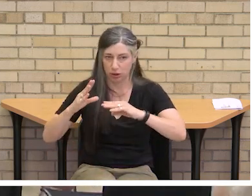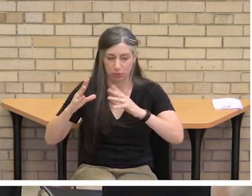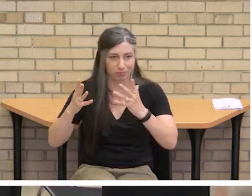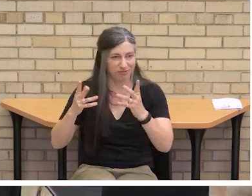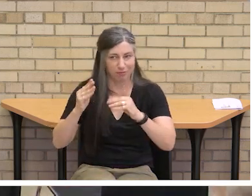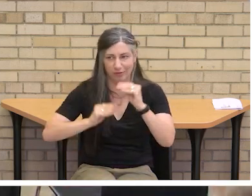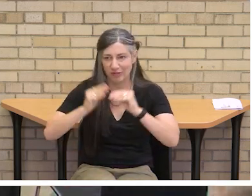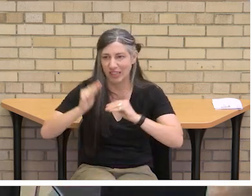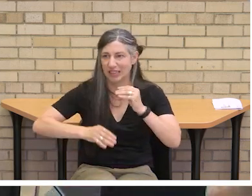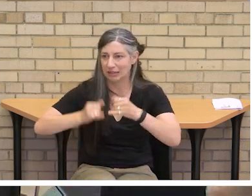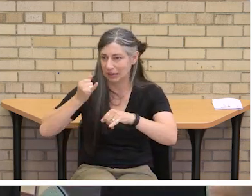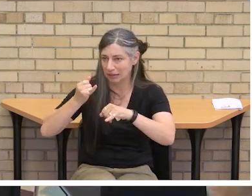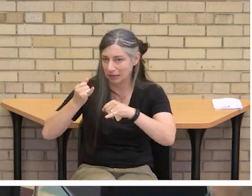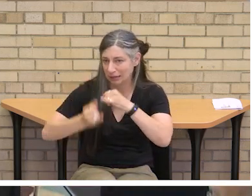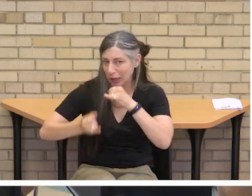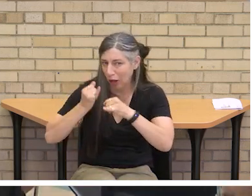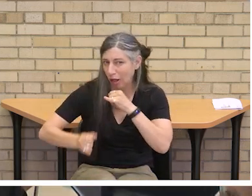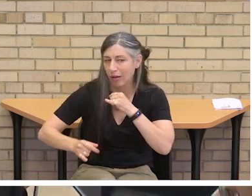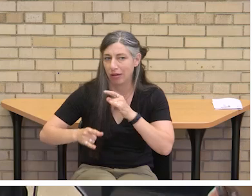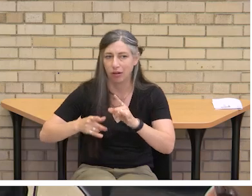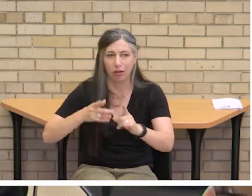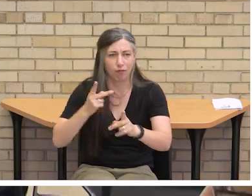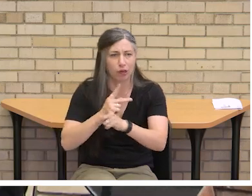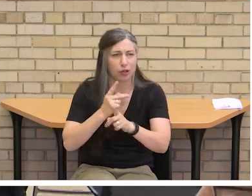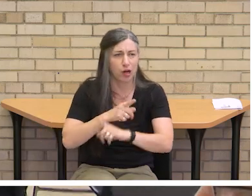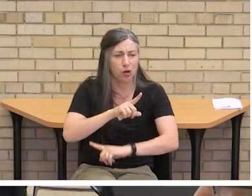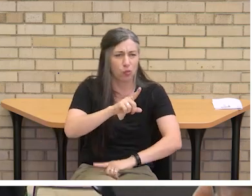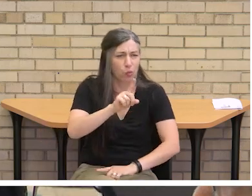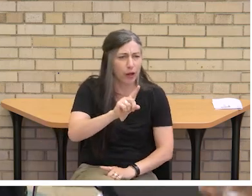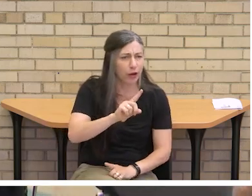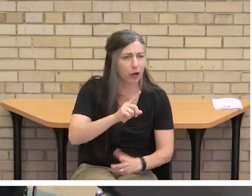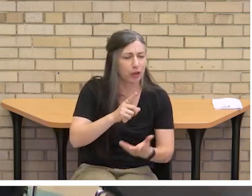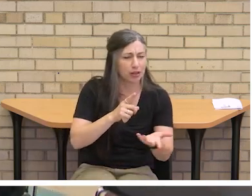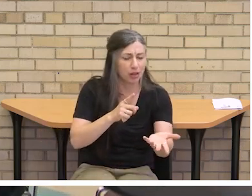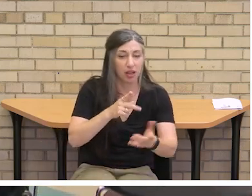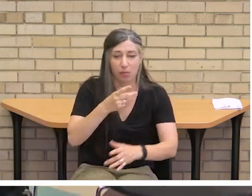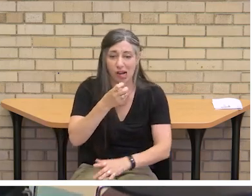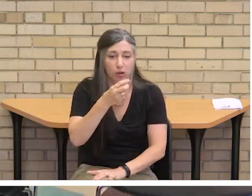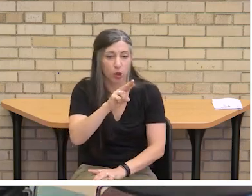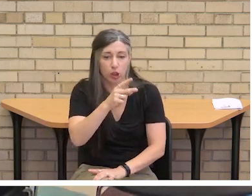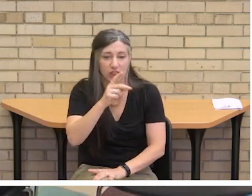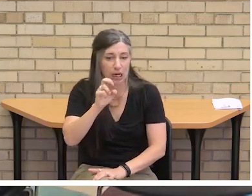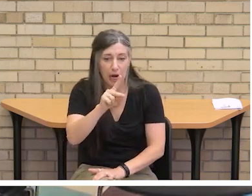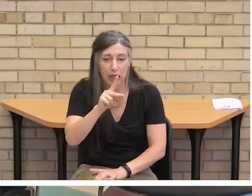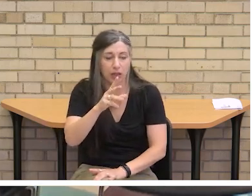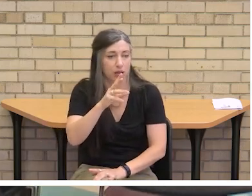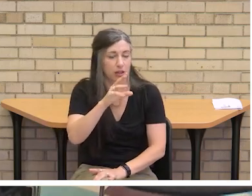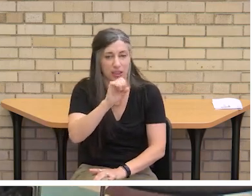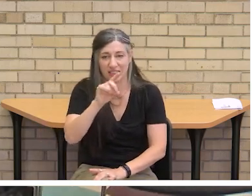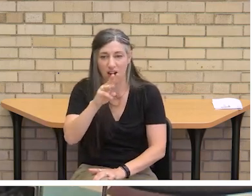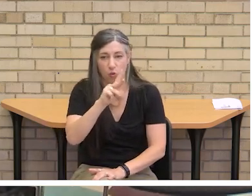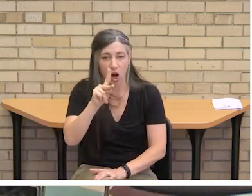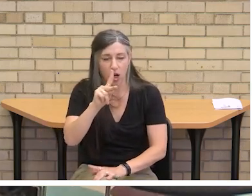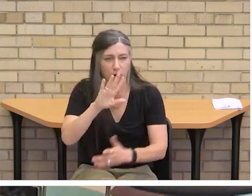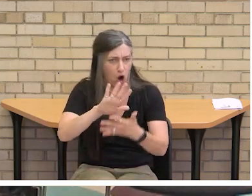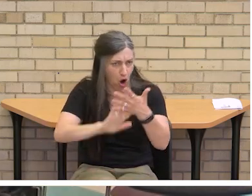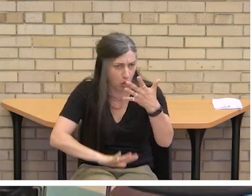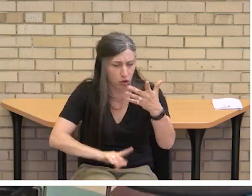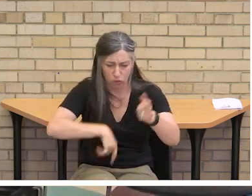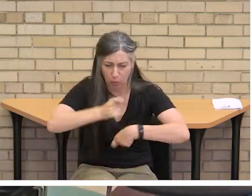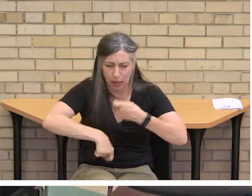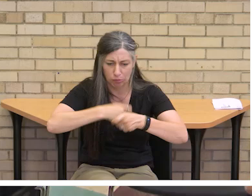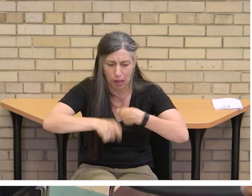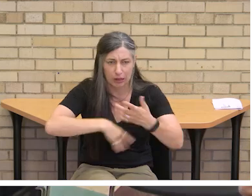that was identified at that time as bad. They replaced the entire deck. They replaced the sidewalks, the parapets, and all the